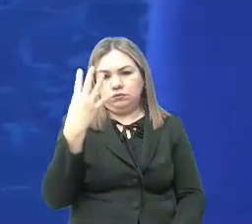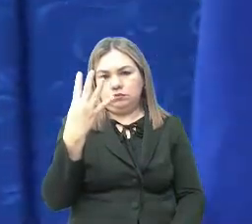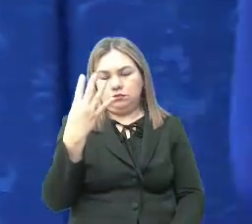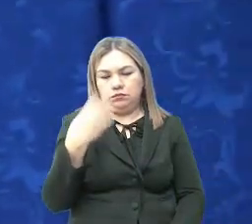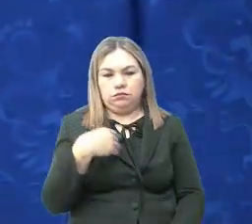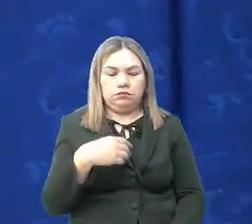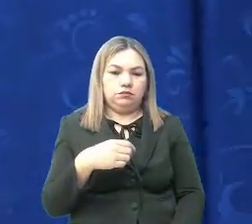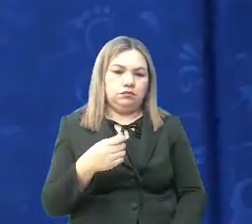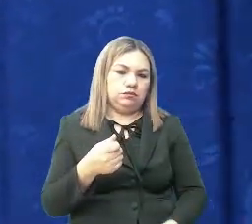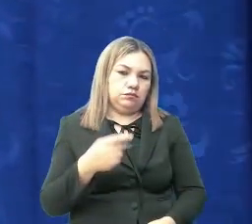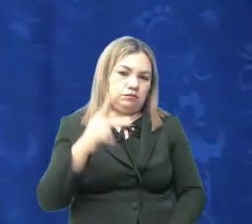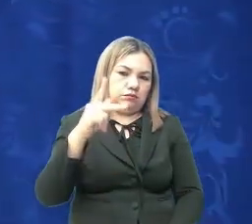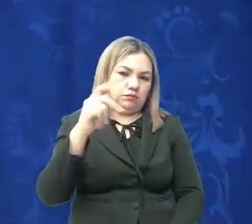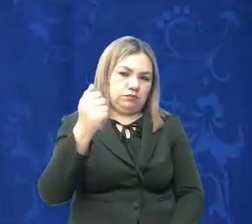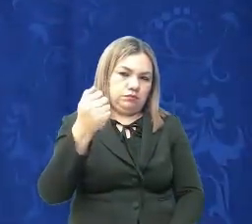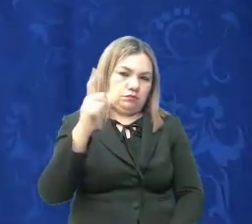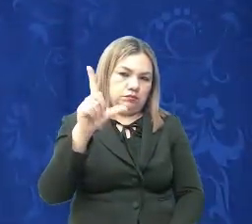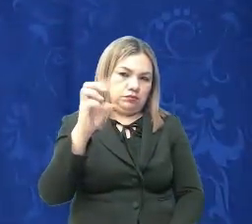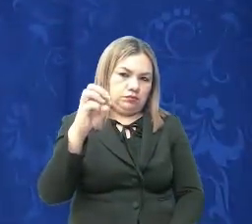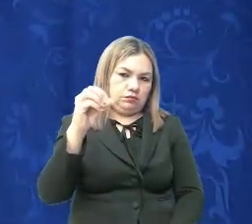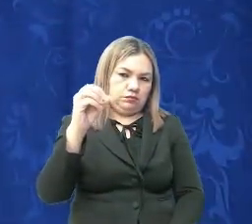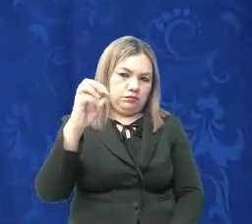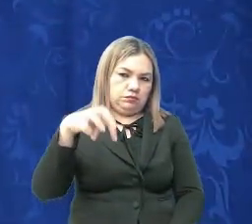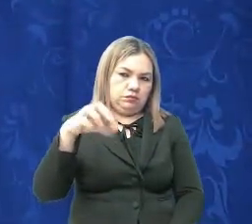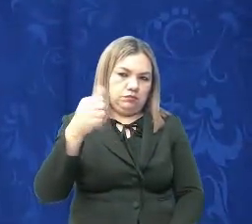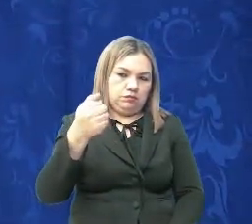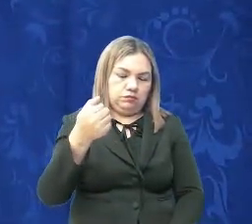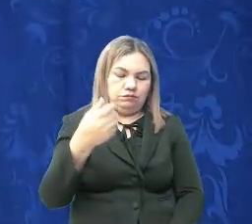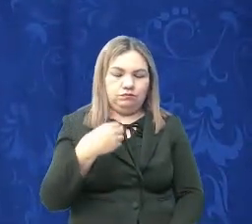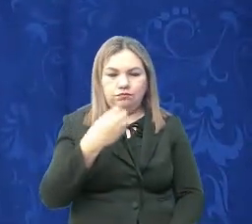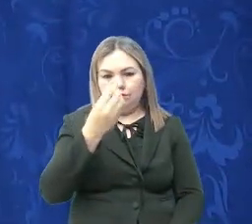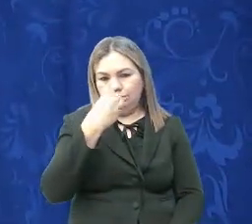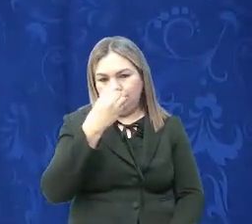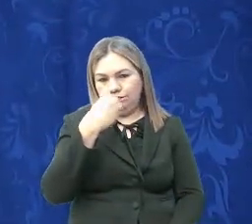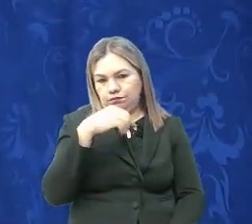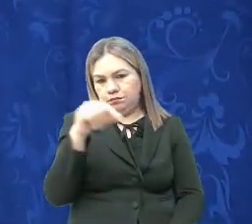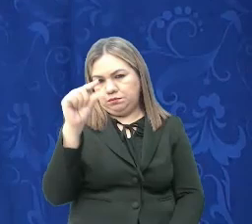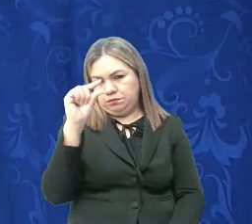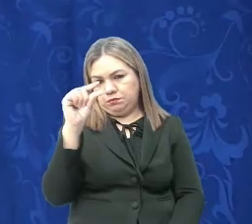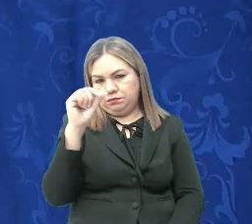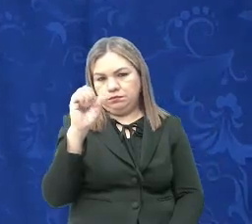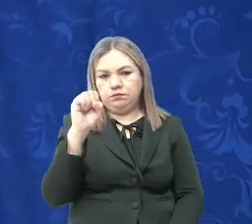pieces of silver, it says that muck was sold.